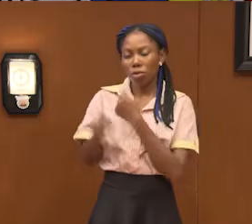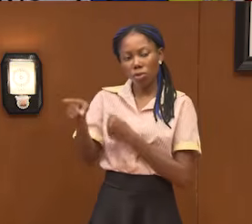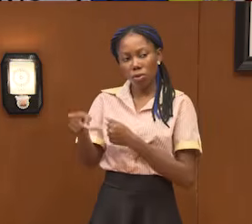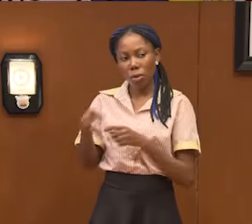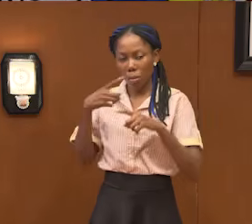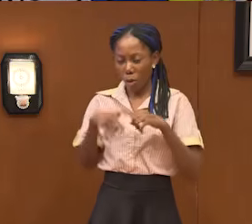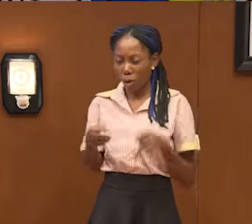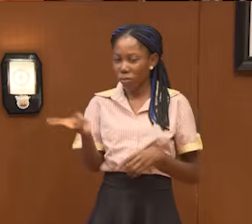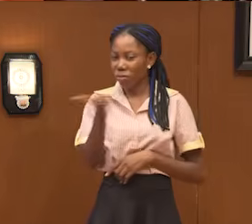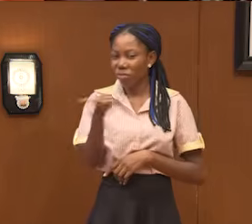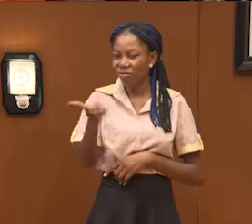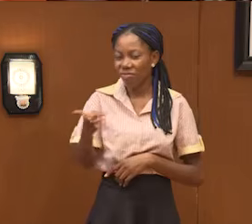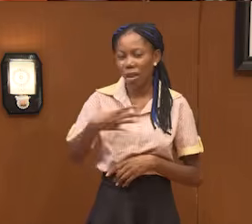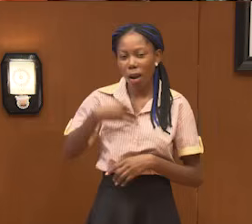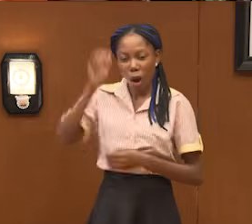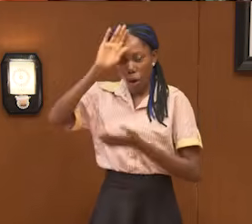you are a couple.